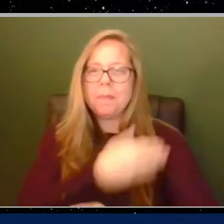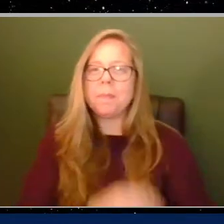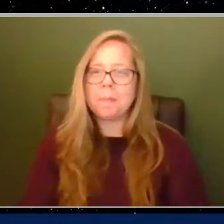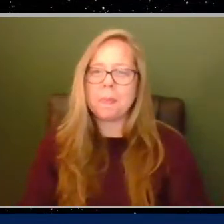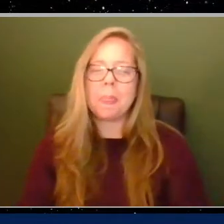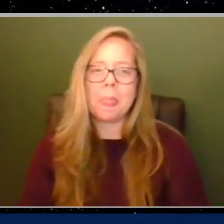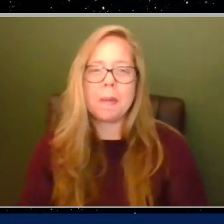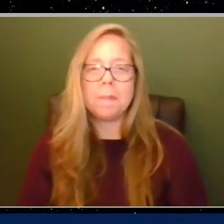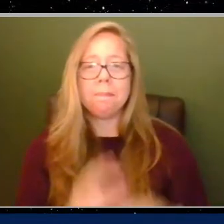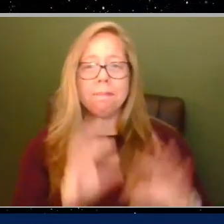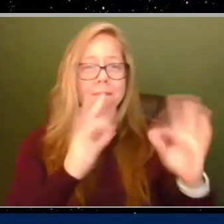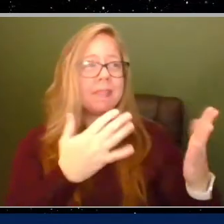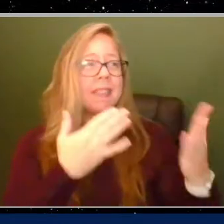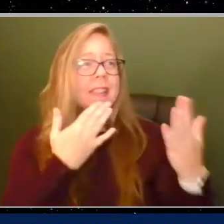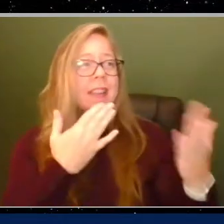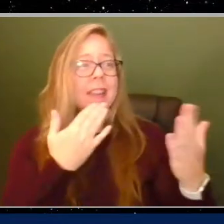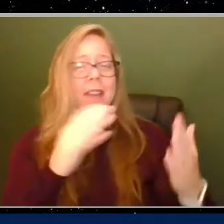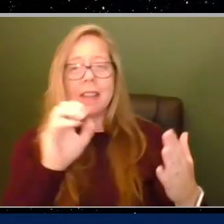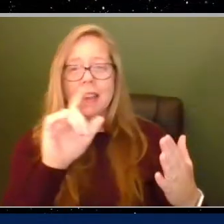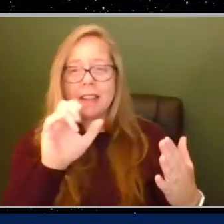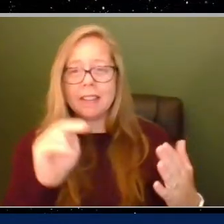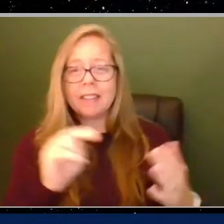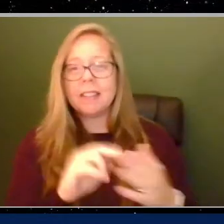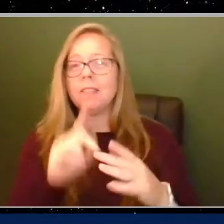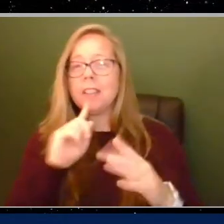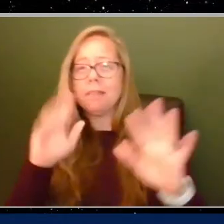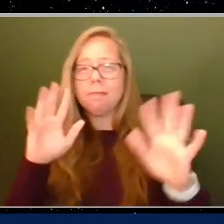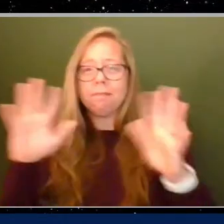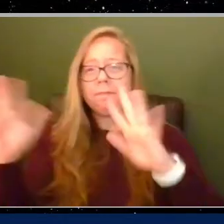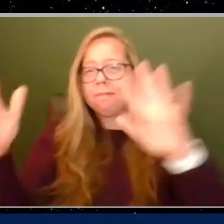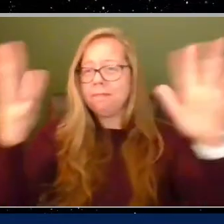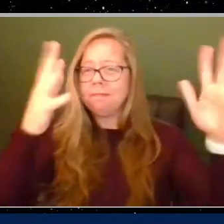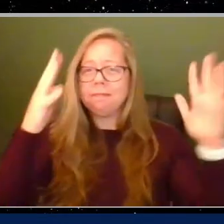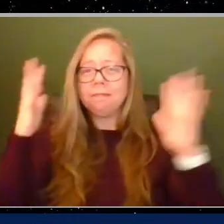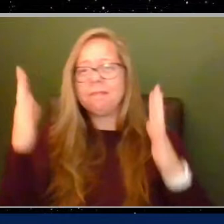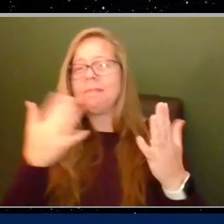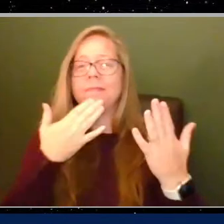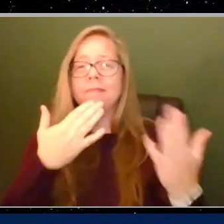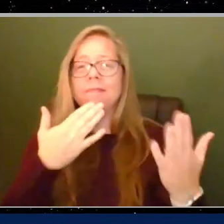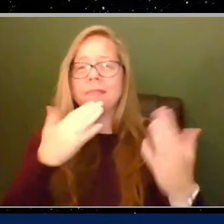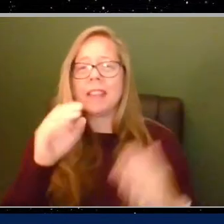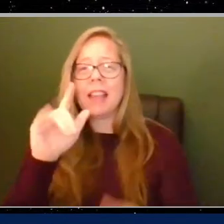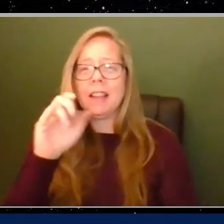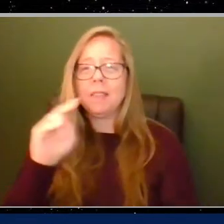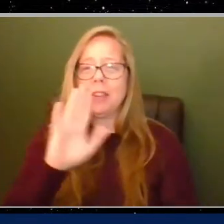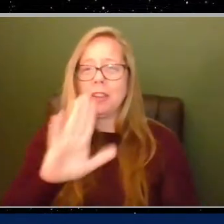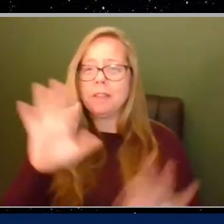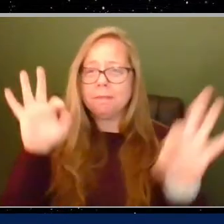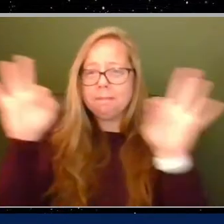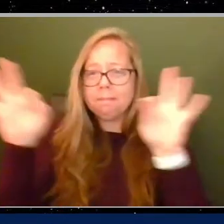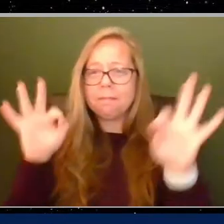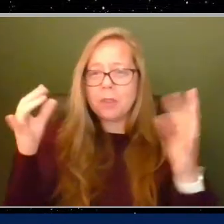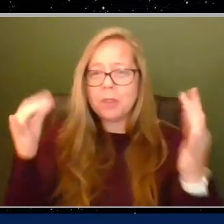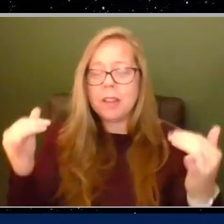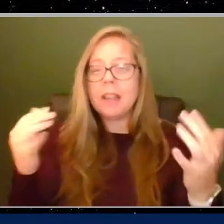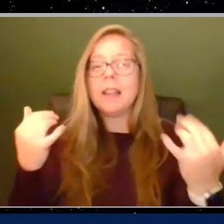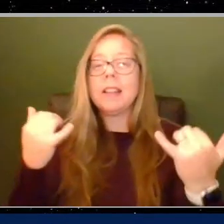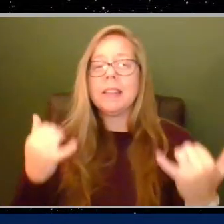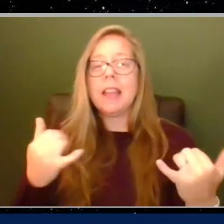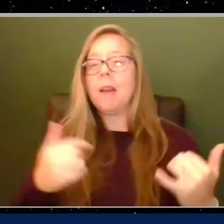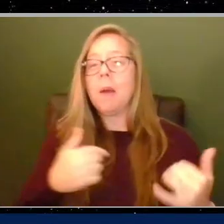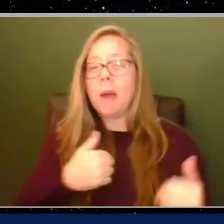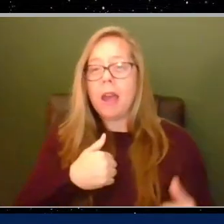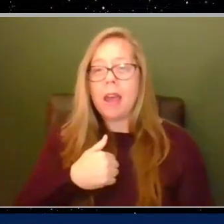Well, Ellen, thank you so much here. Y'all, give a big round of applause for Ellen sharing that with us here. I am going to hop